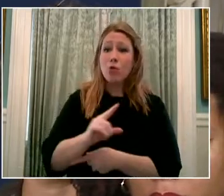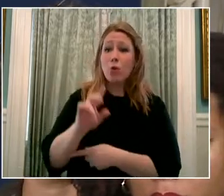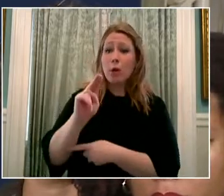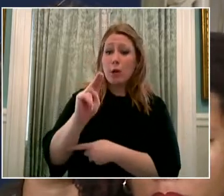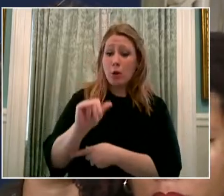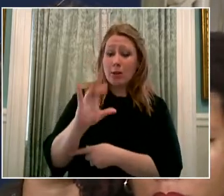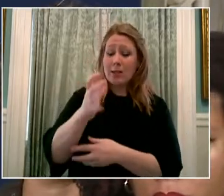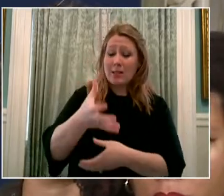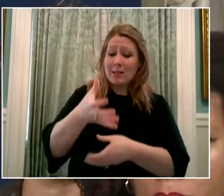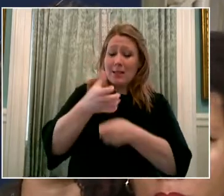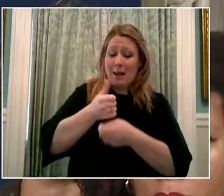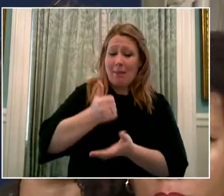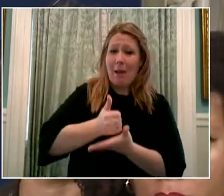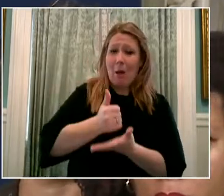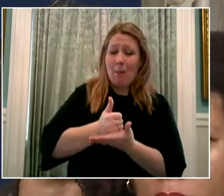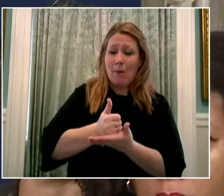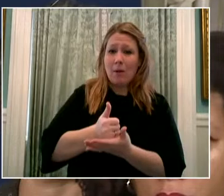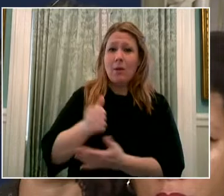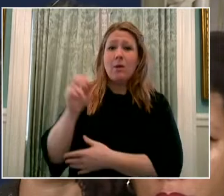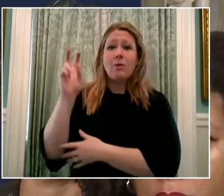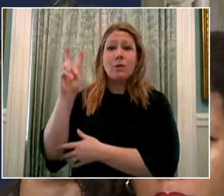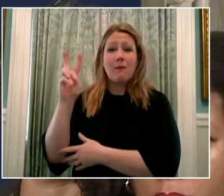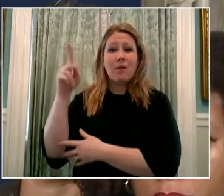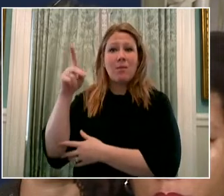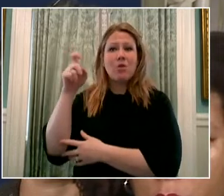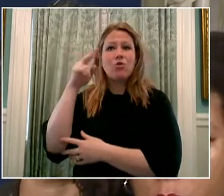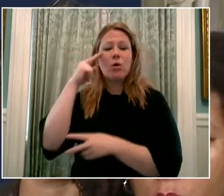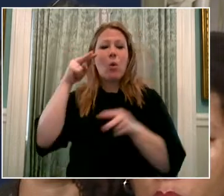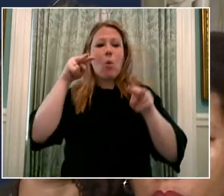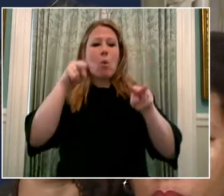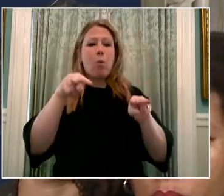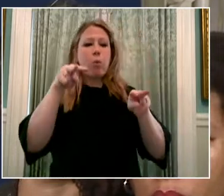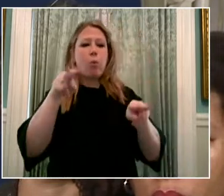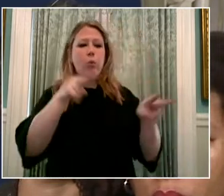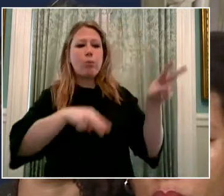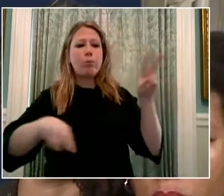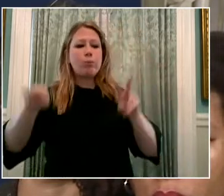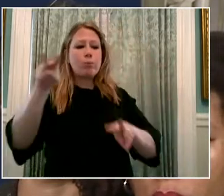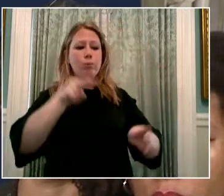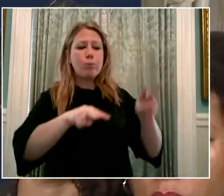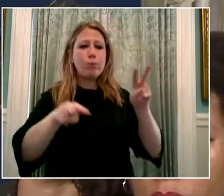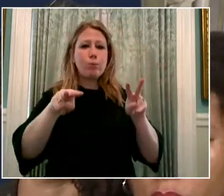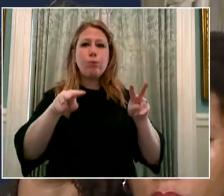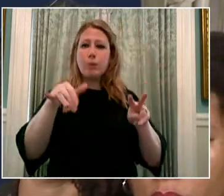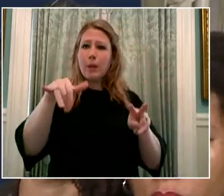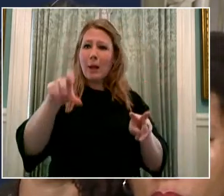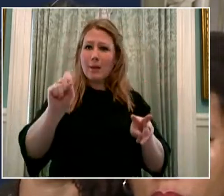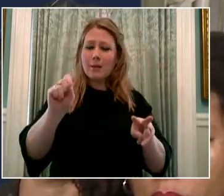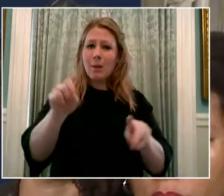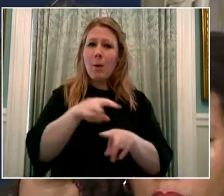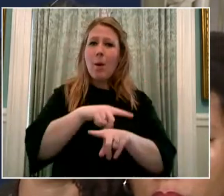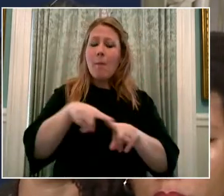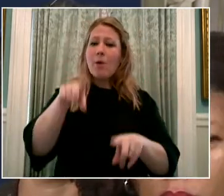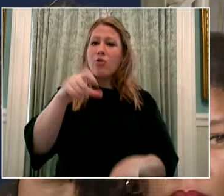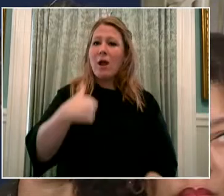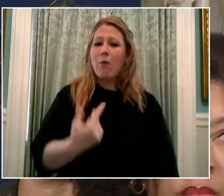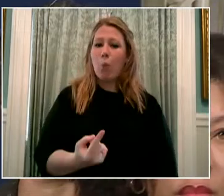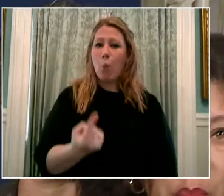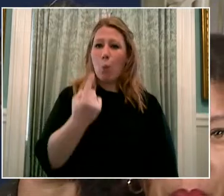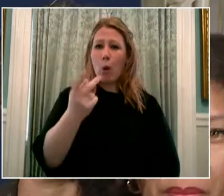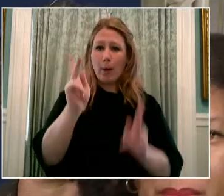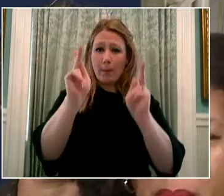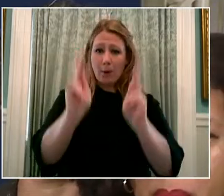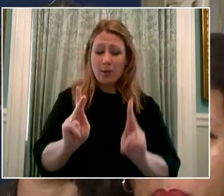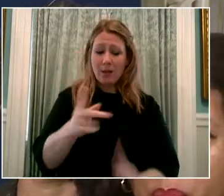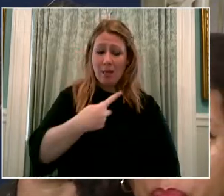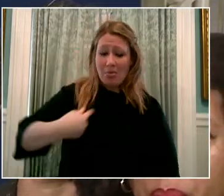should oversee that. That's in her portfolio, but there needs to be an individual that we can point to and communicate directly with,